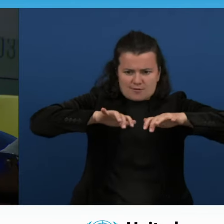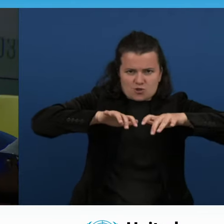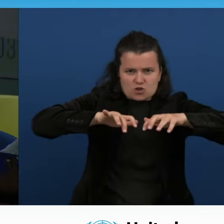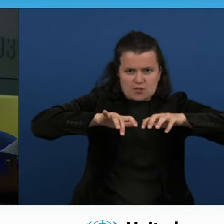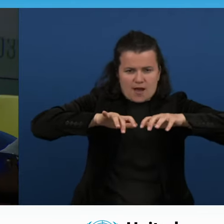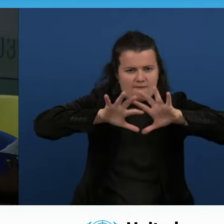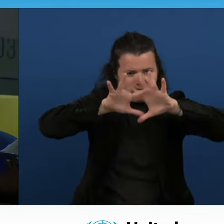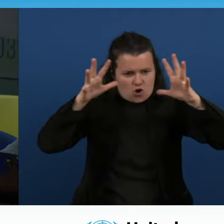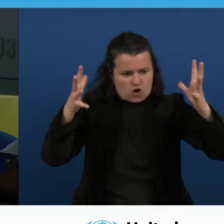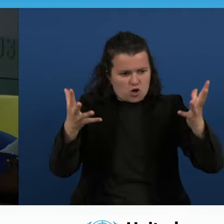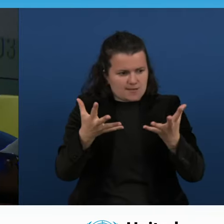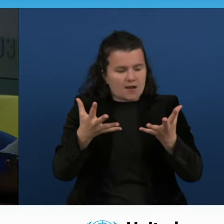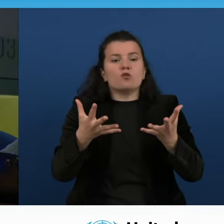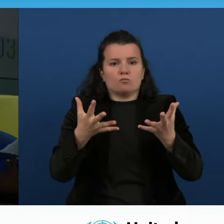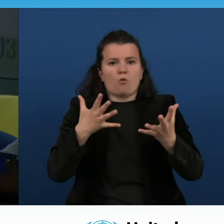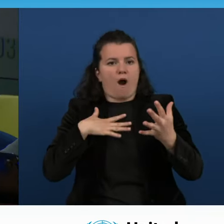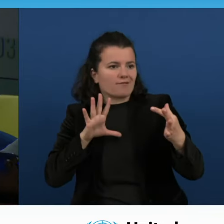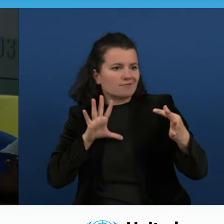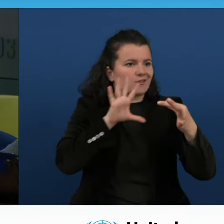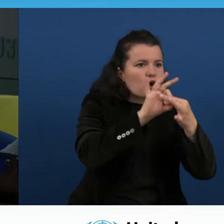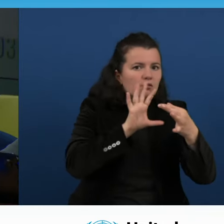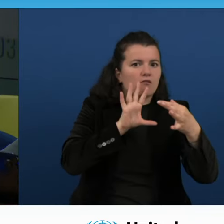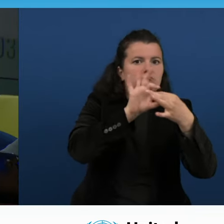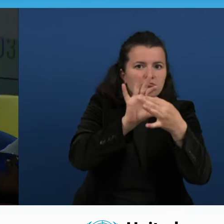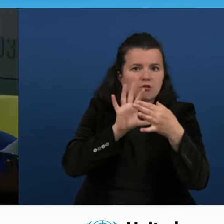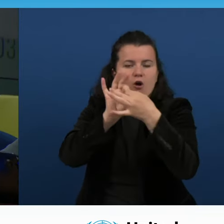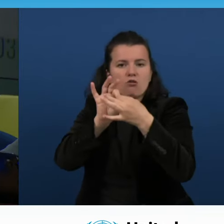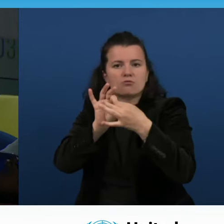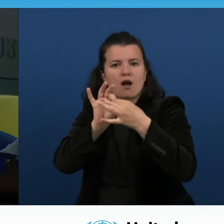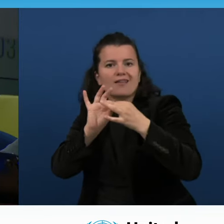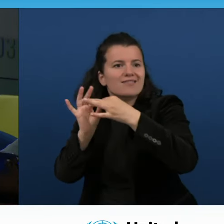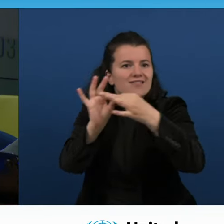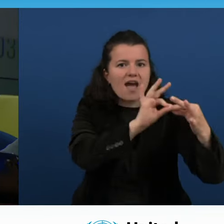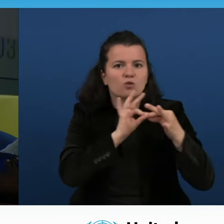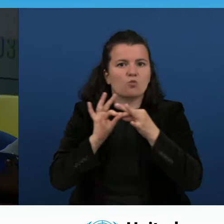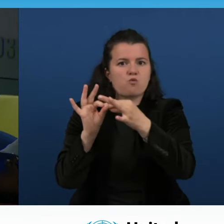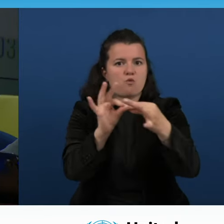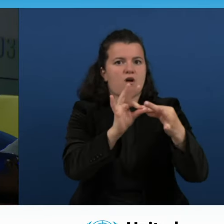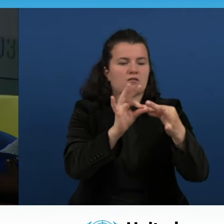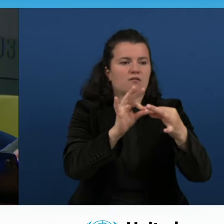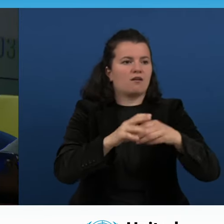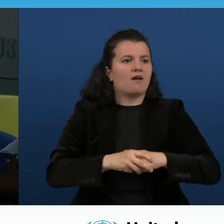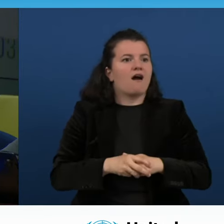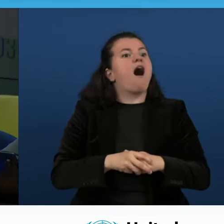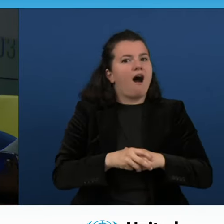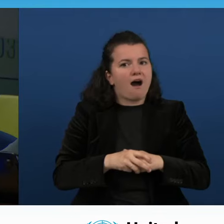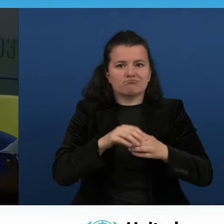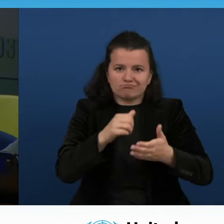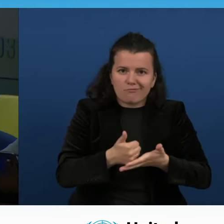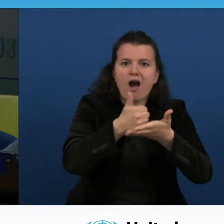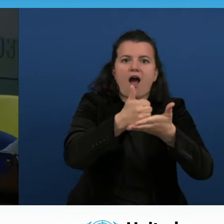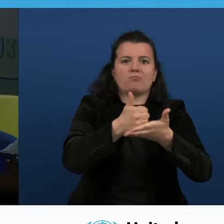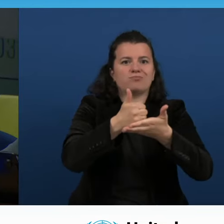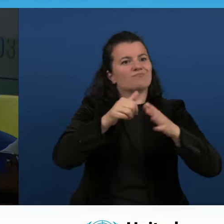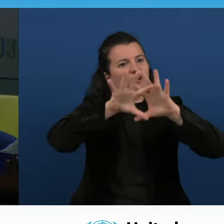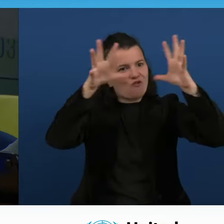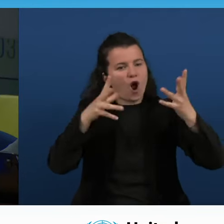networks, and to generate tangible impacts, which would make it possible to imagine a better world. Colleagues,